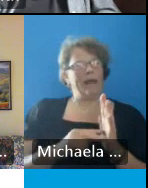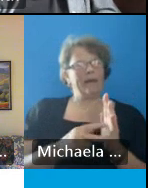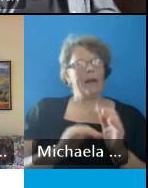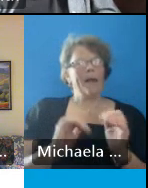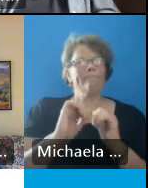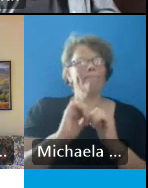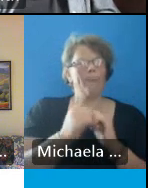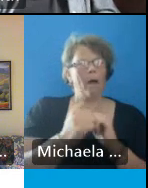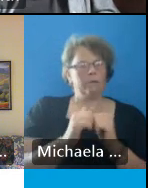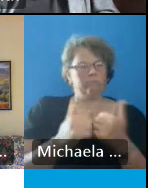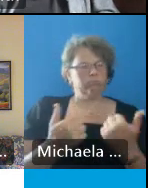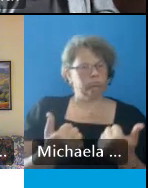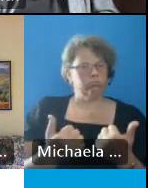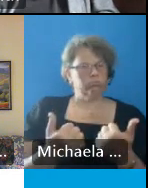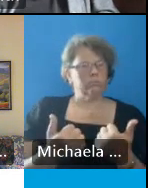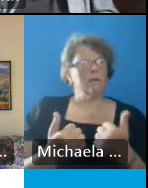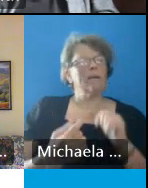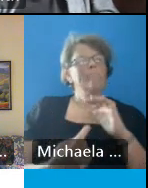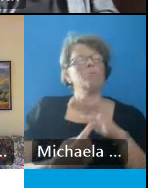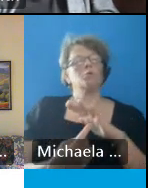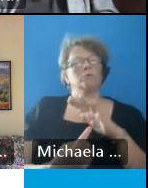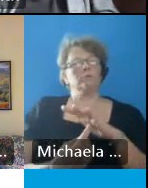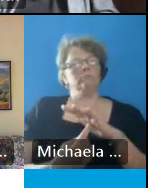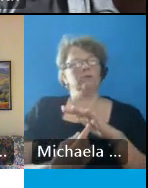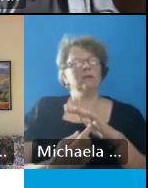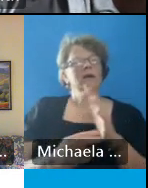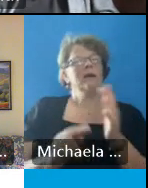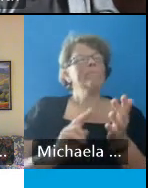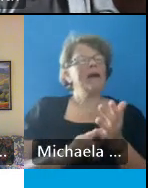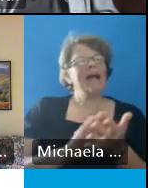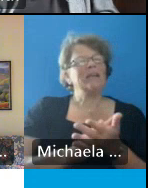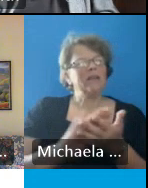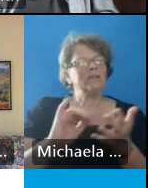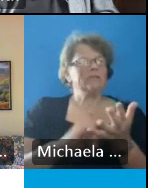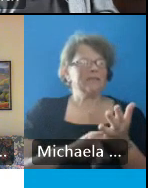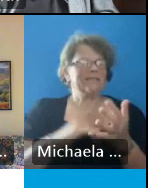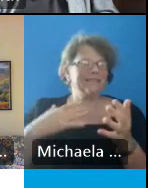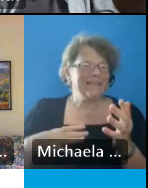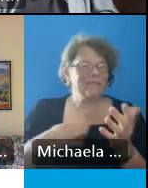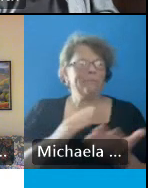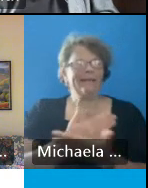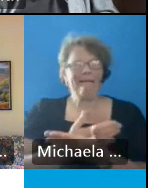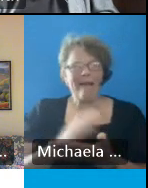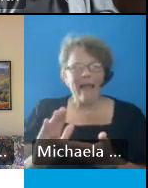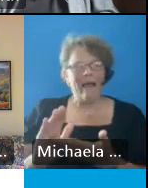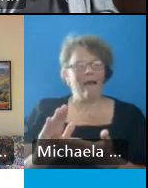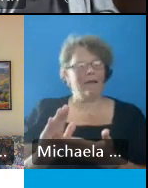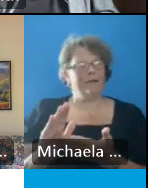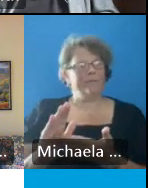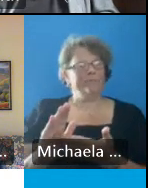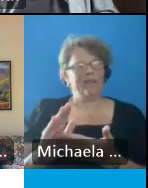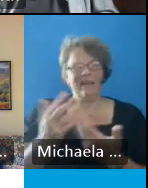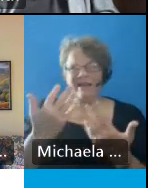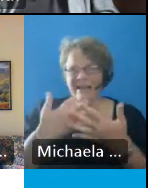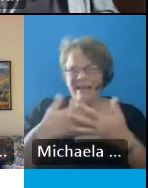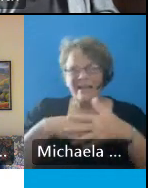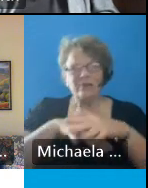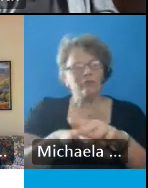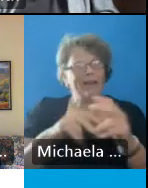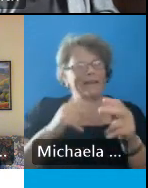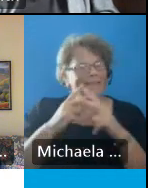isn't important. Indeed, it's really important, but the NHS also needs to be really clear about its contribution to delivering the integrated care